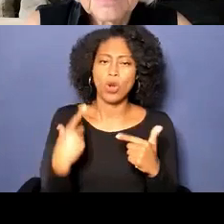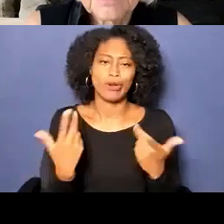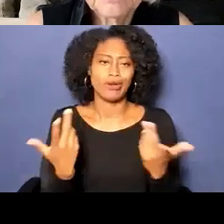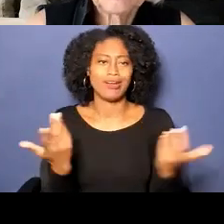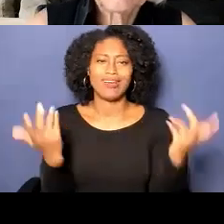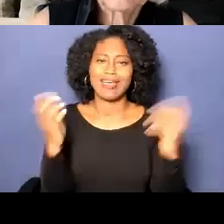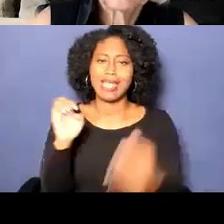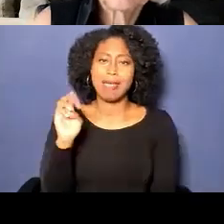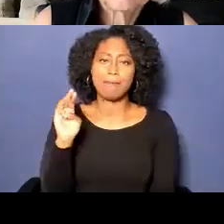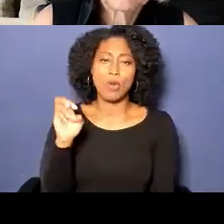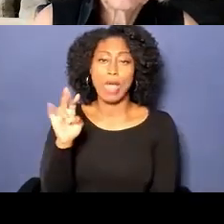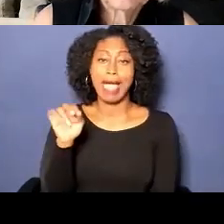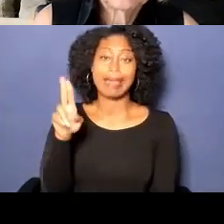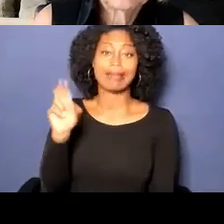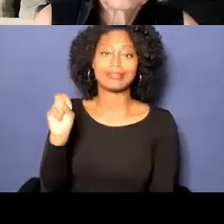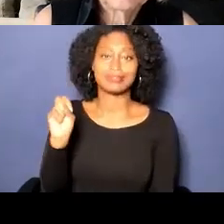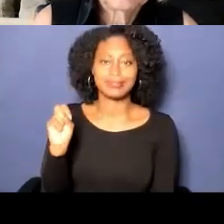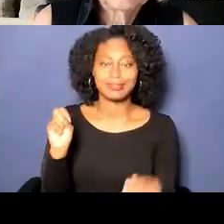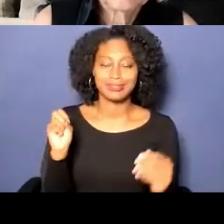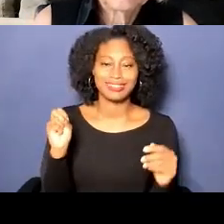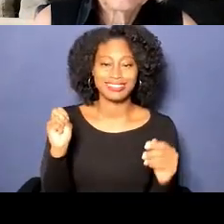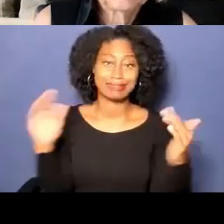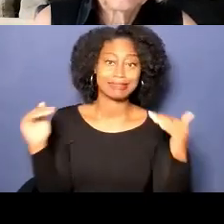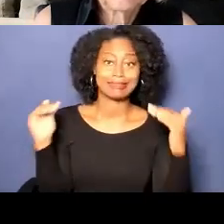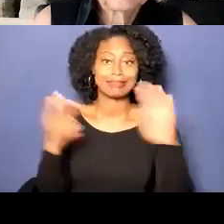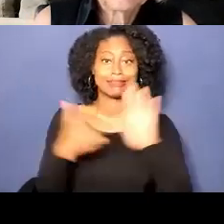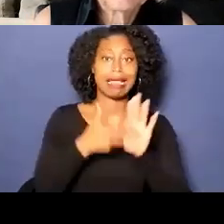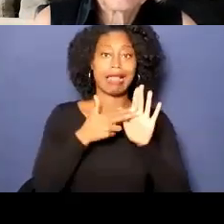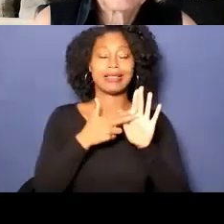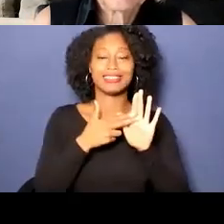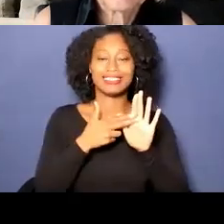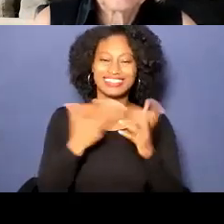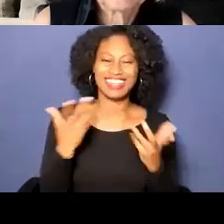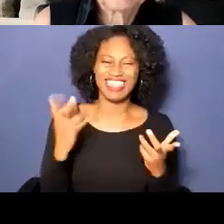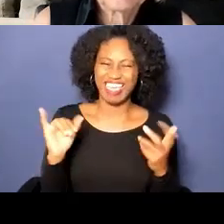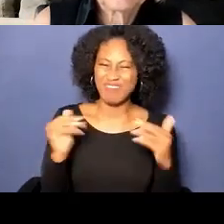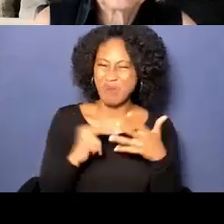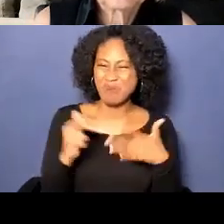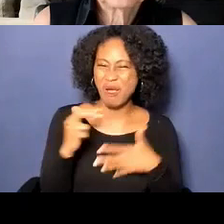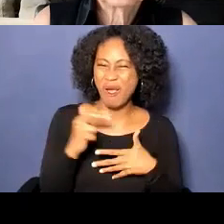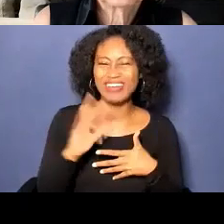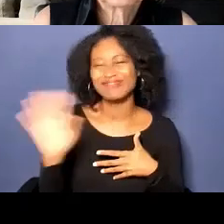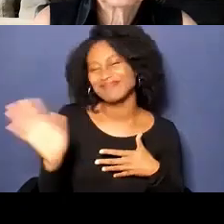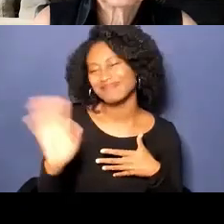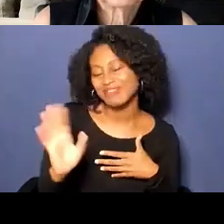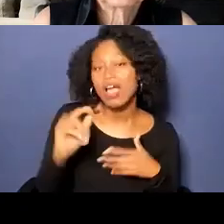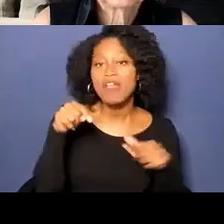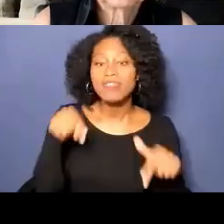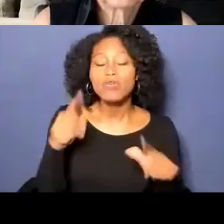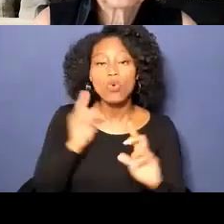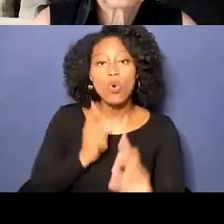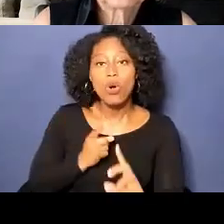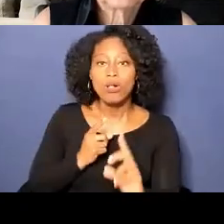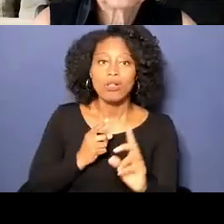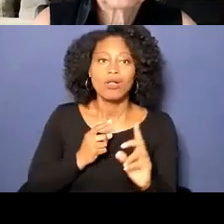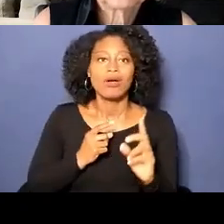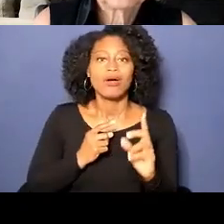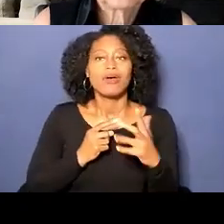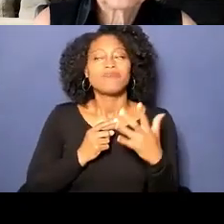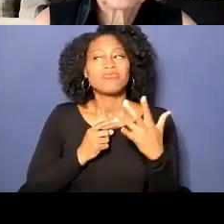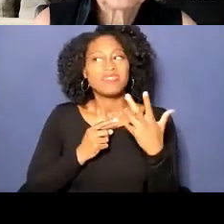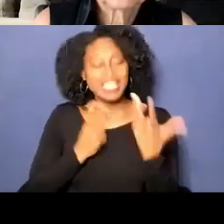emeritus status. This program is really about the future and advancing science around STEM